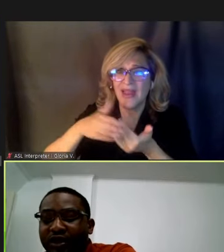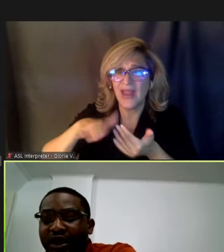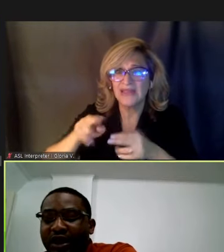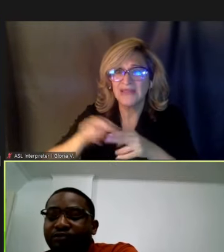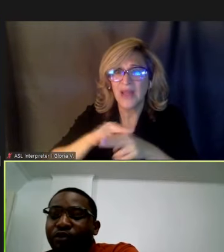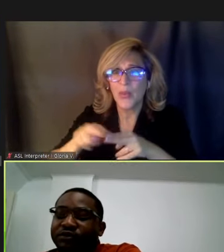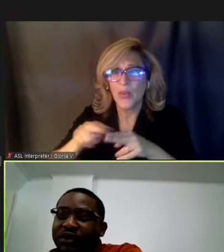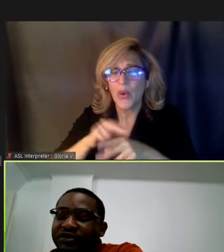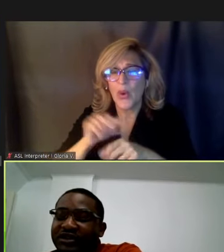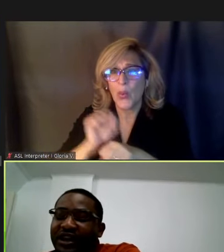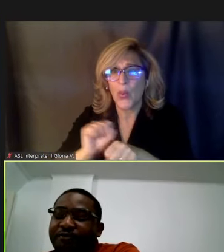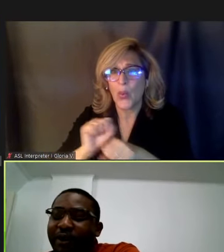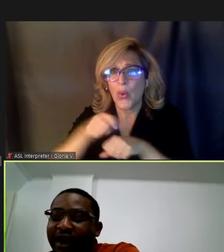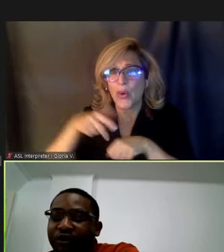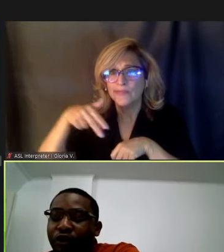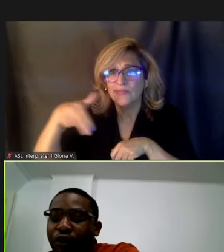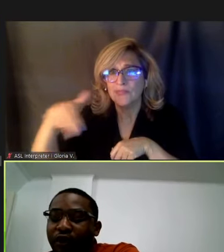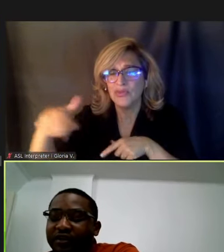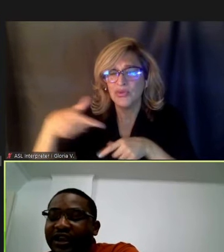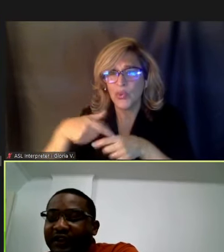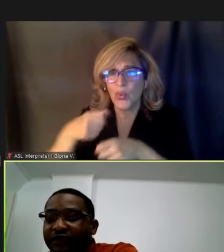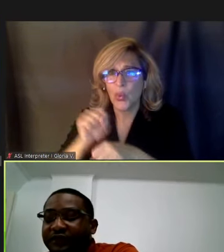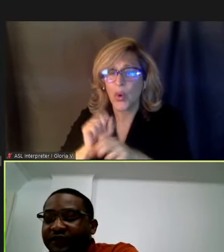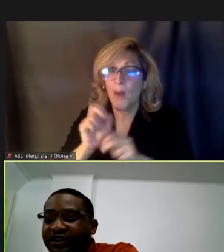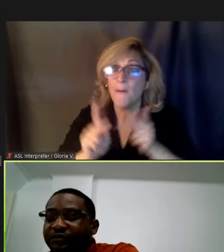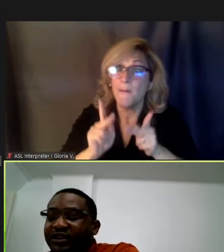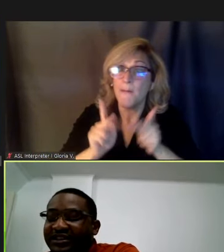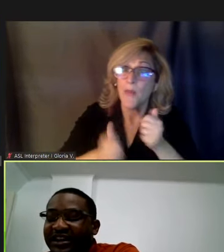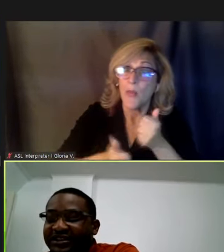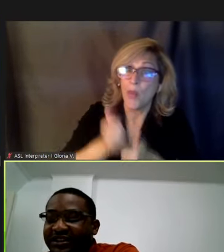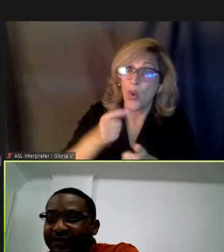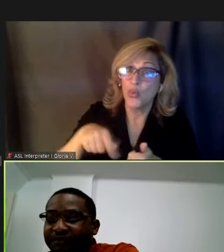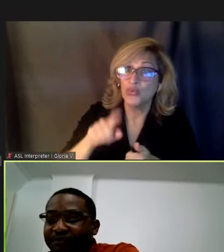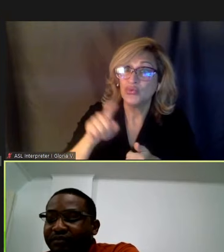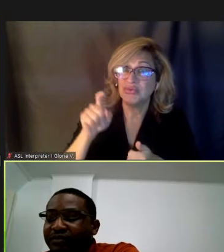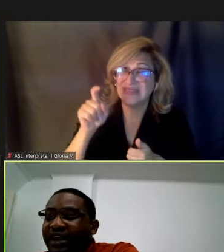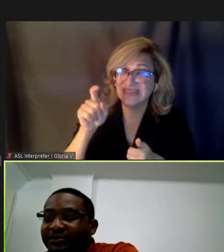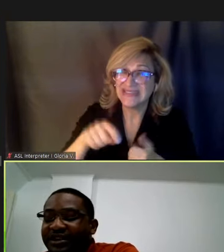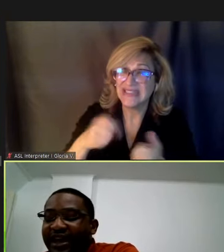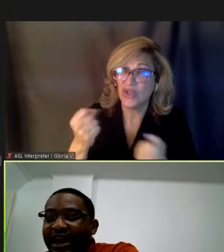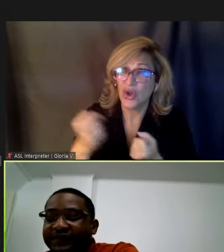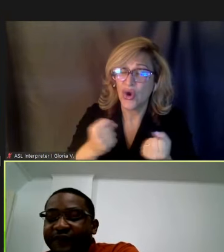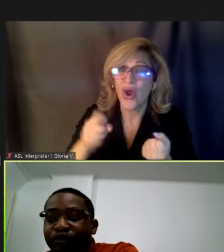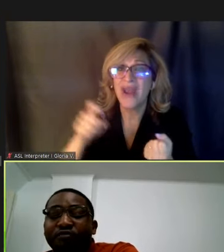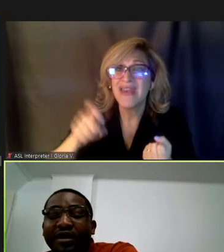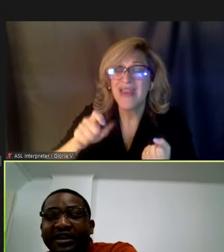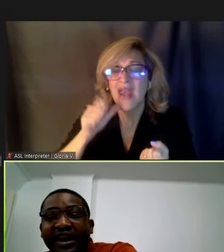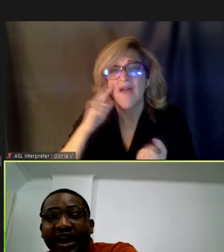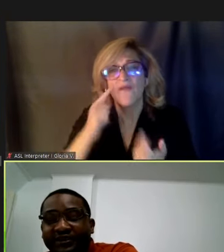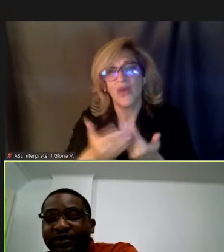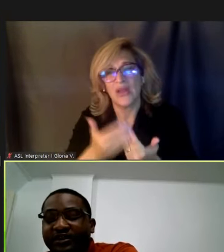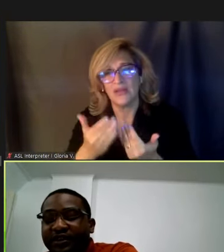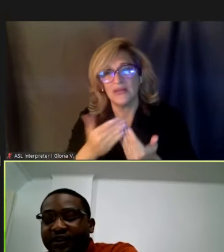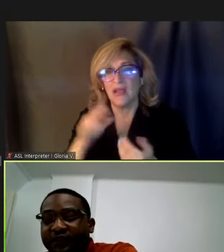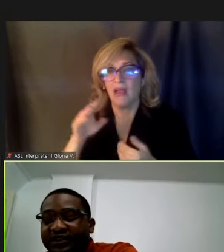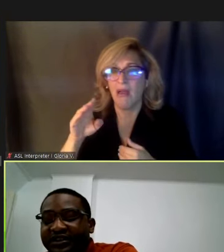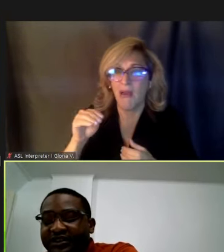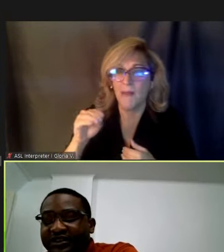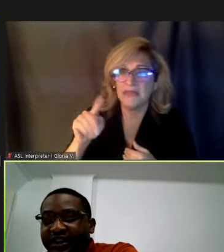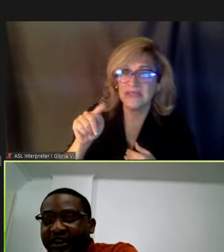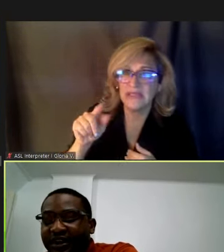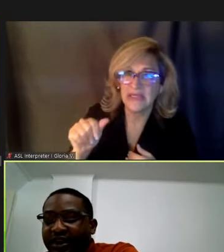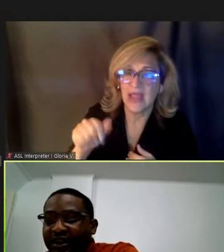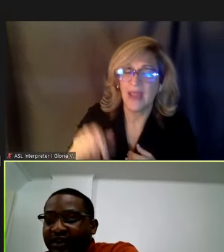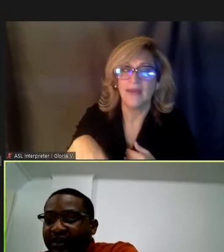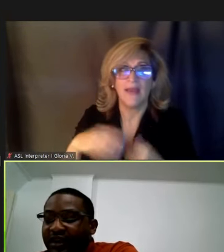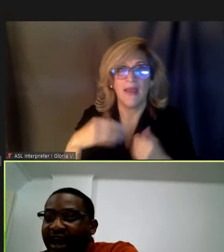work. Most people today buy a car, not for convenience, but necessity. The MCA has failed on many aspects of